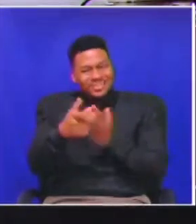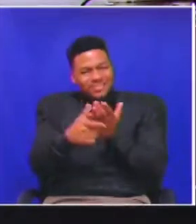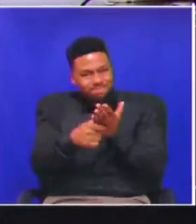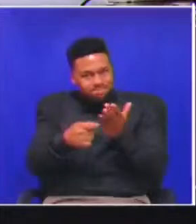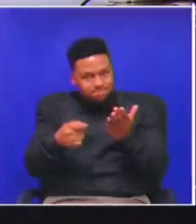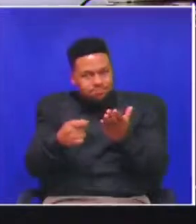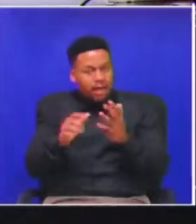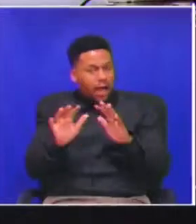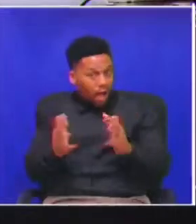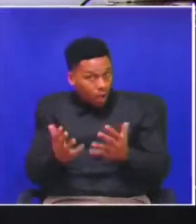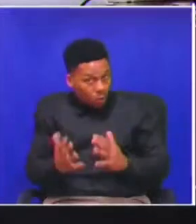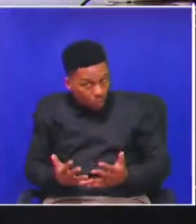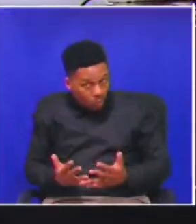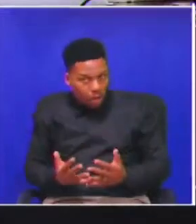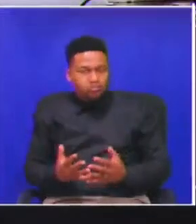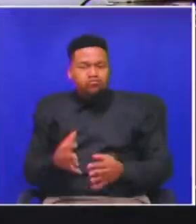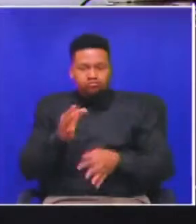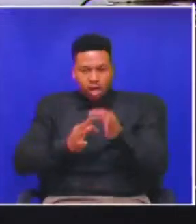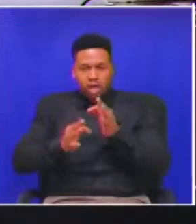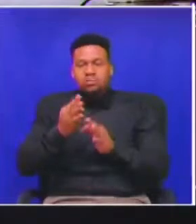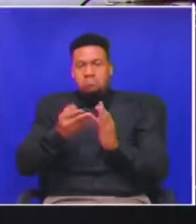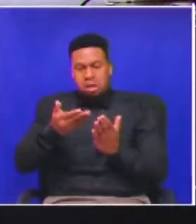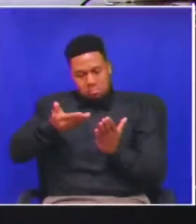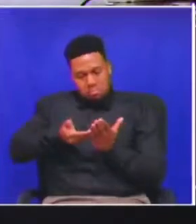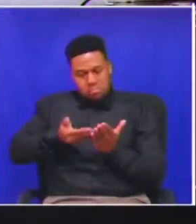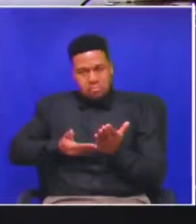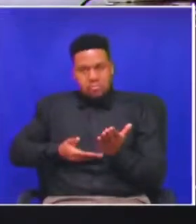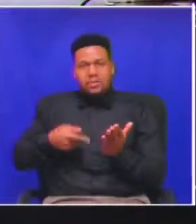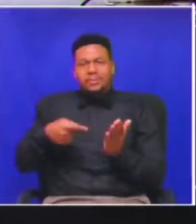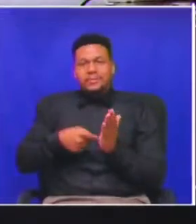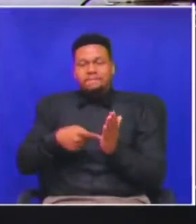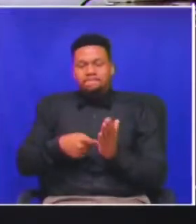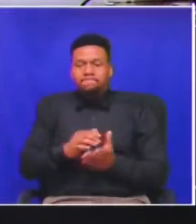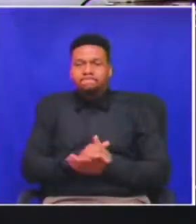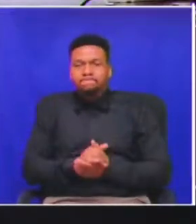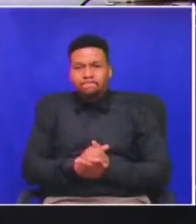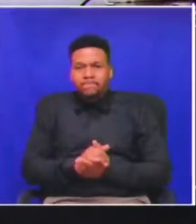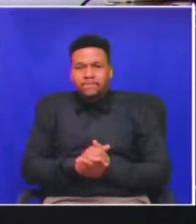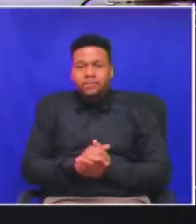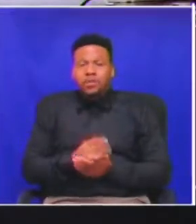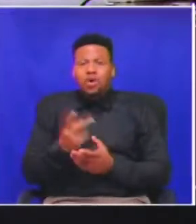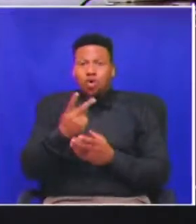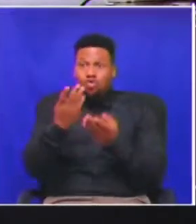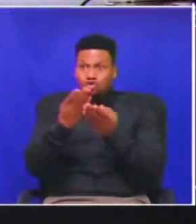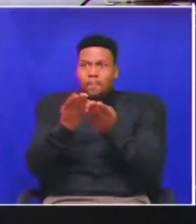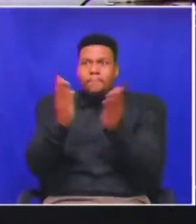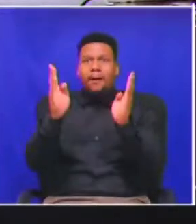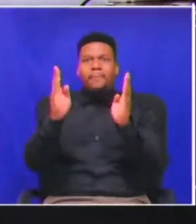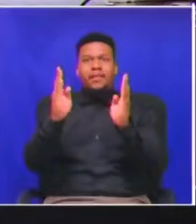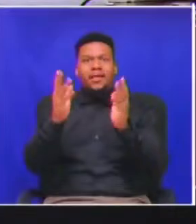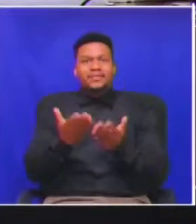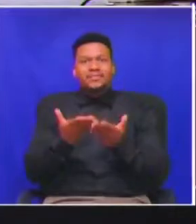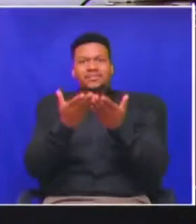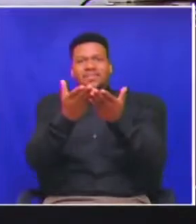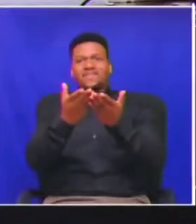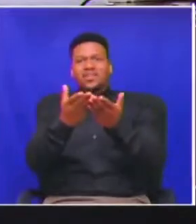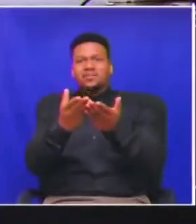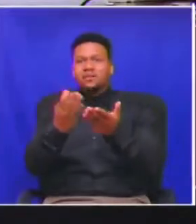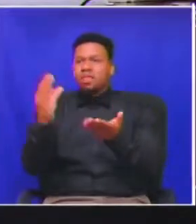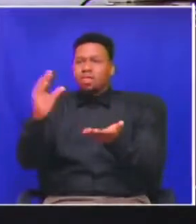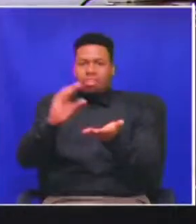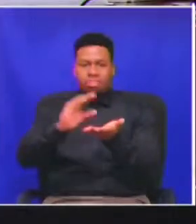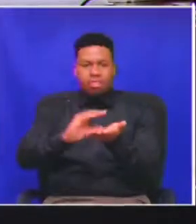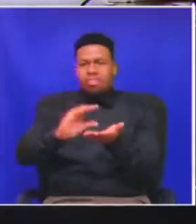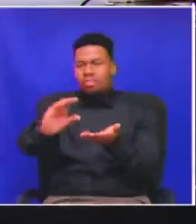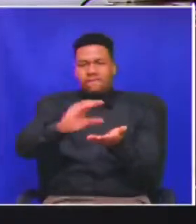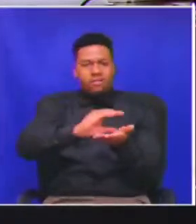imposed, how we should invest in public services, and also the report recommends